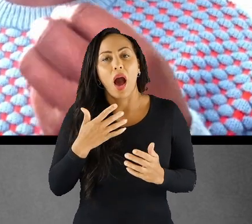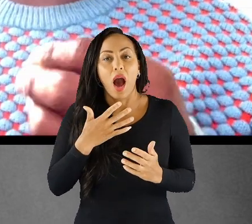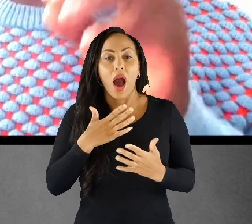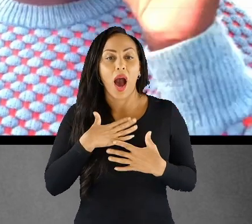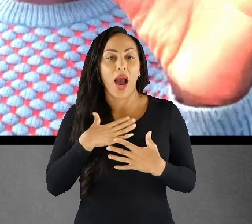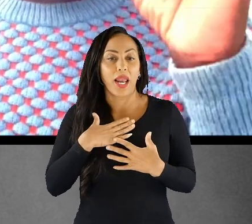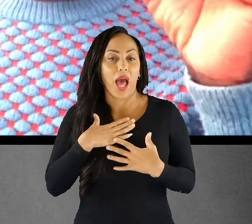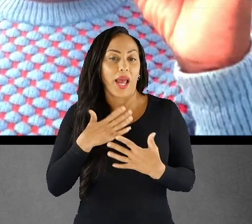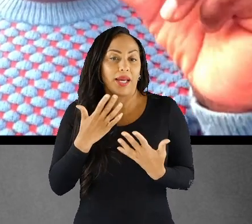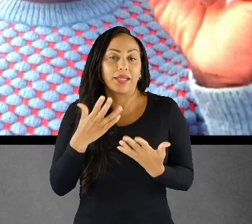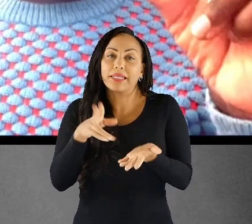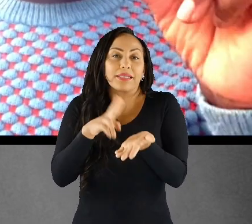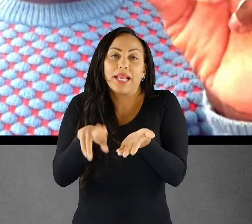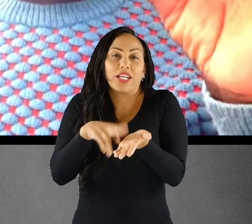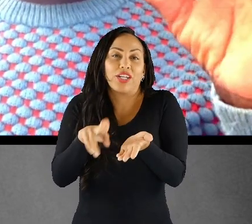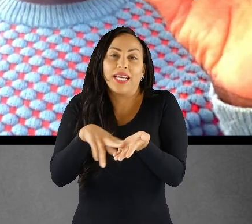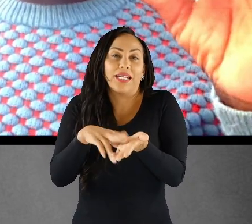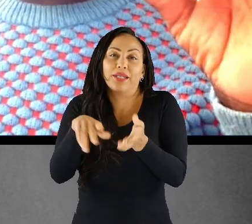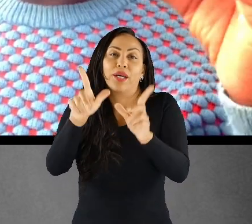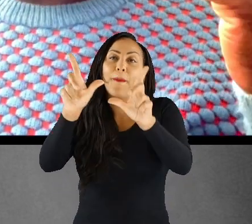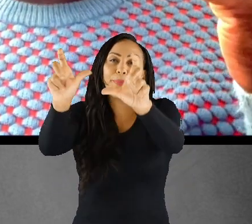natural taking a picture because I think it's my